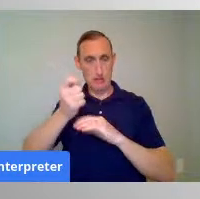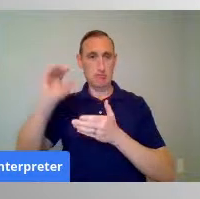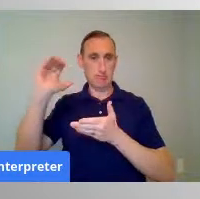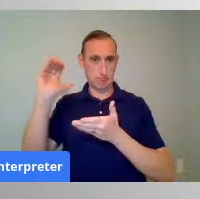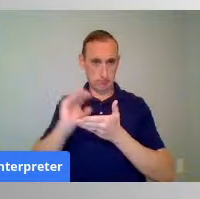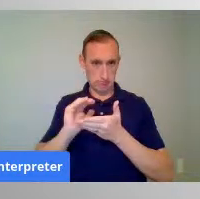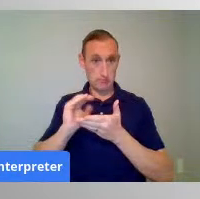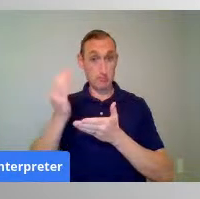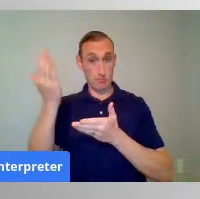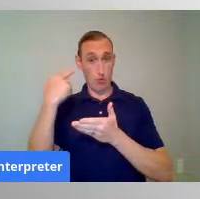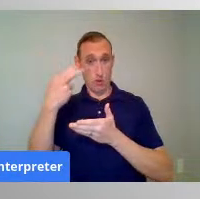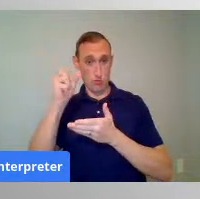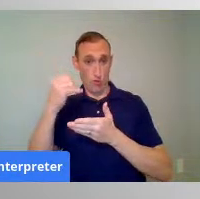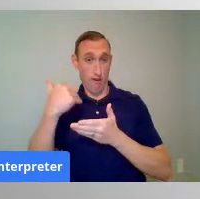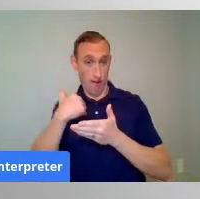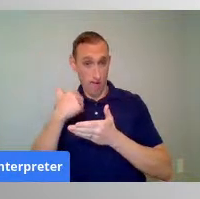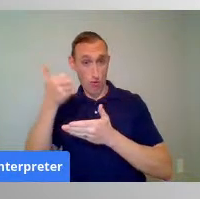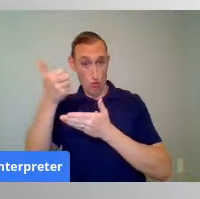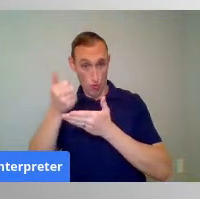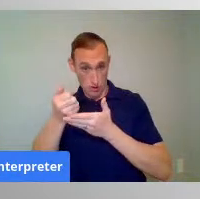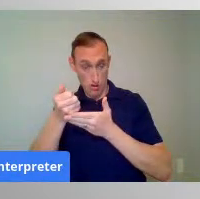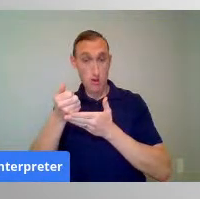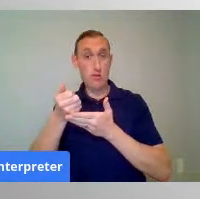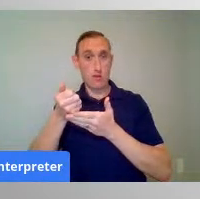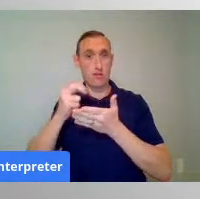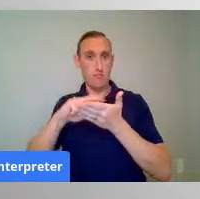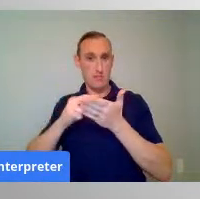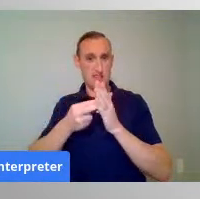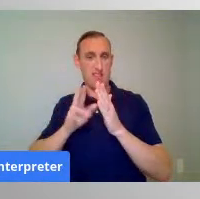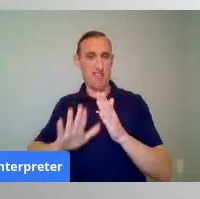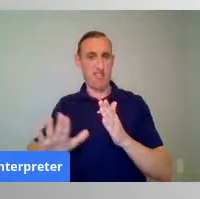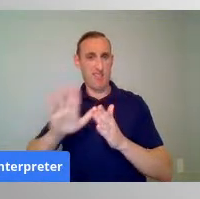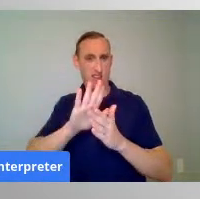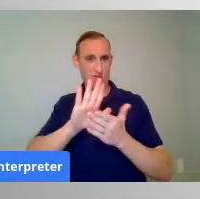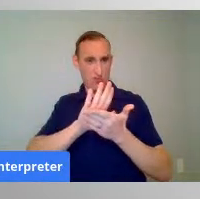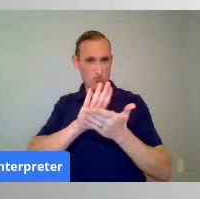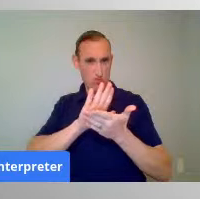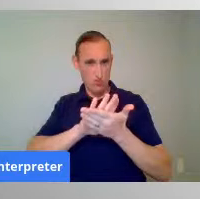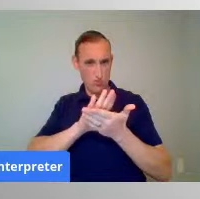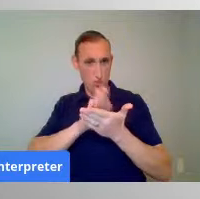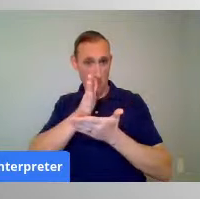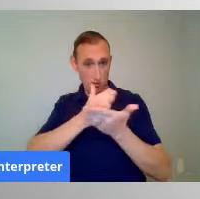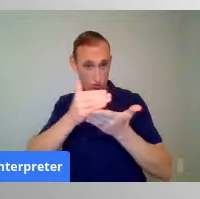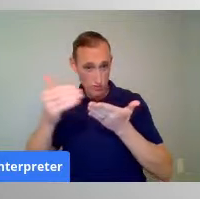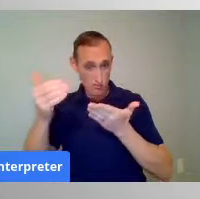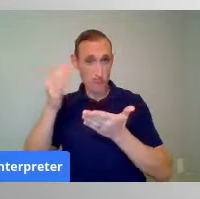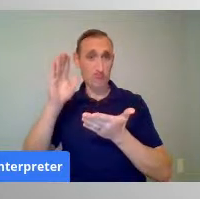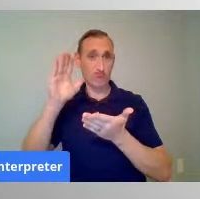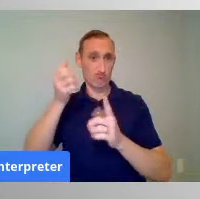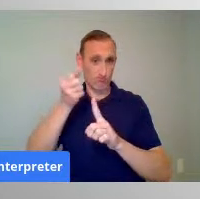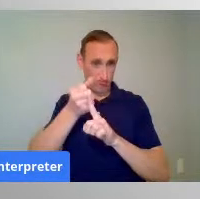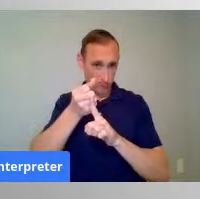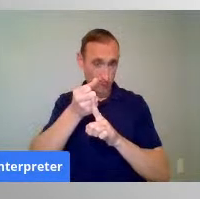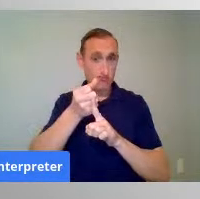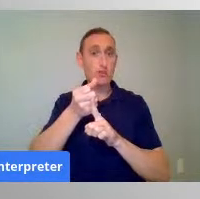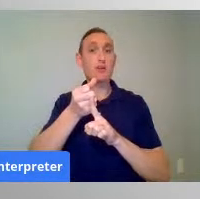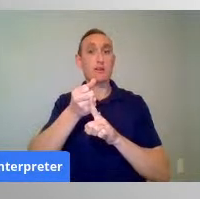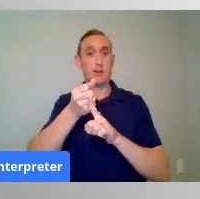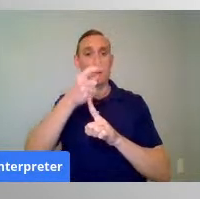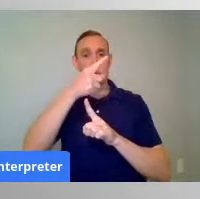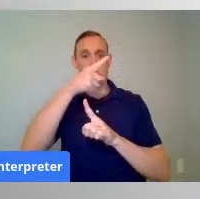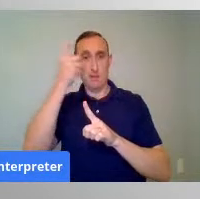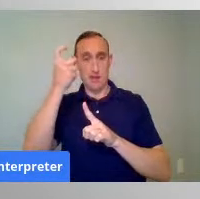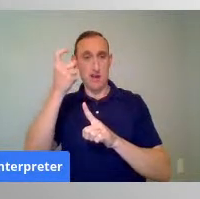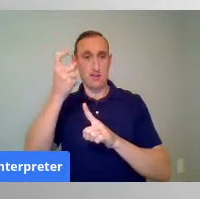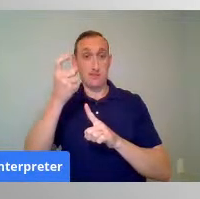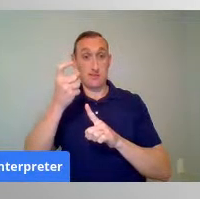at one time, and so that did impact those schools' budgets because they were declined for the upcoming renewal, and we don't